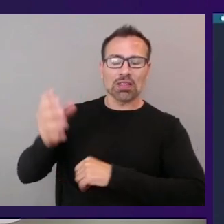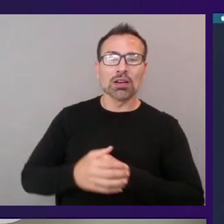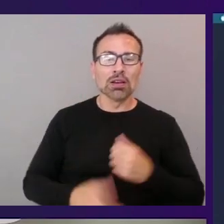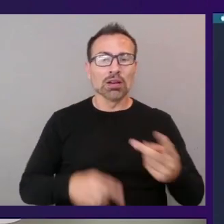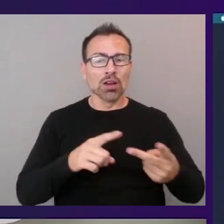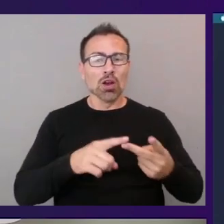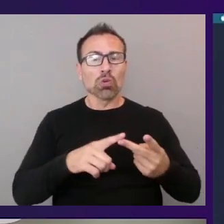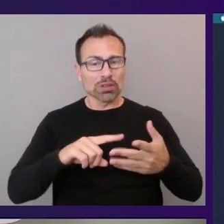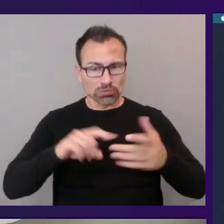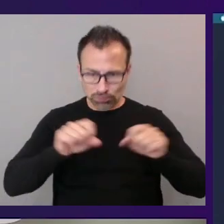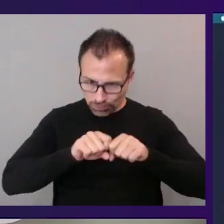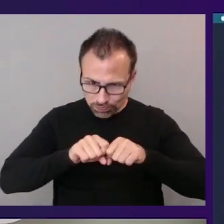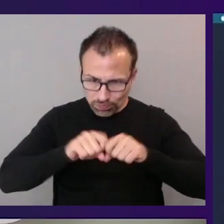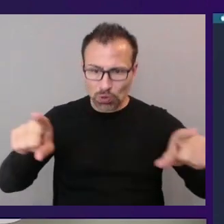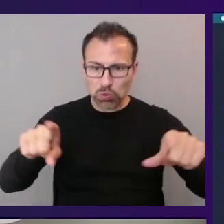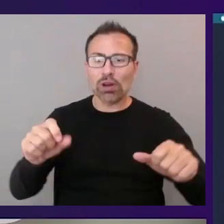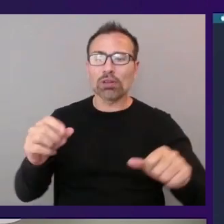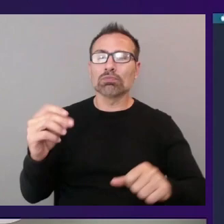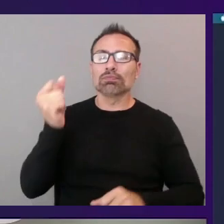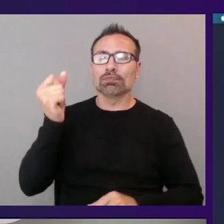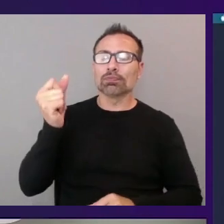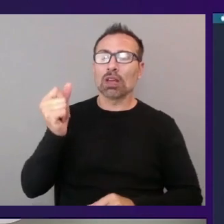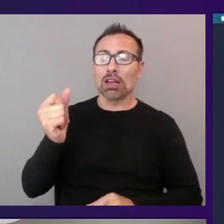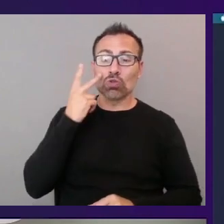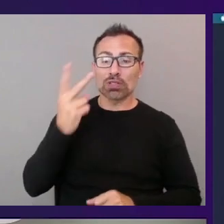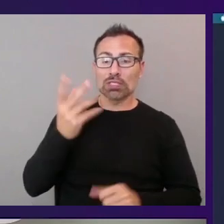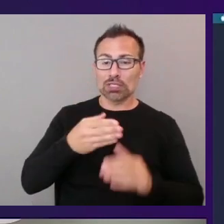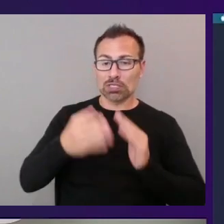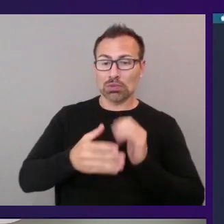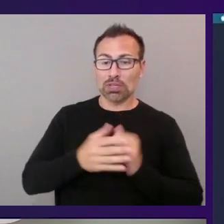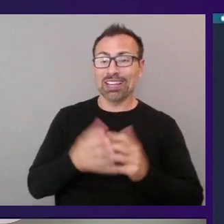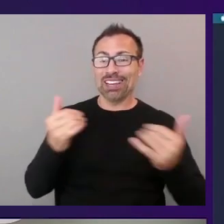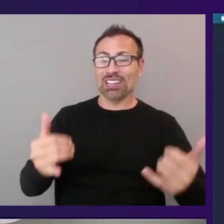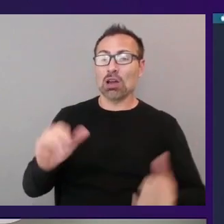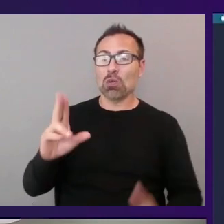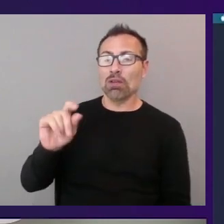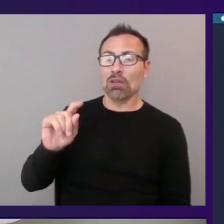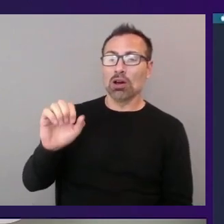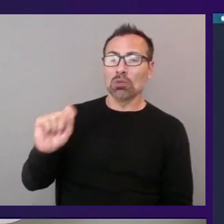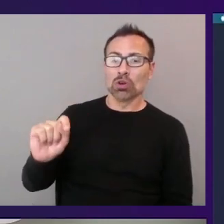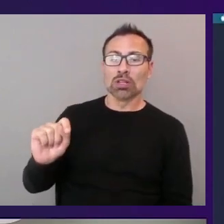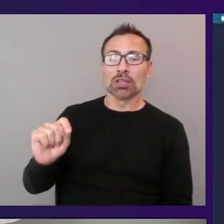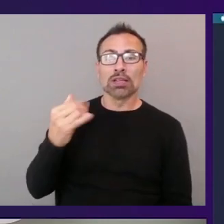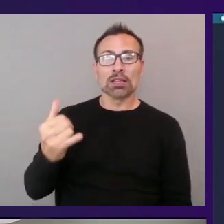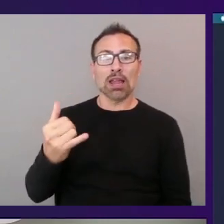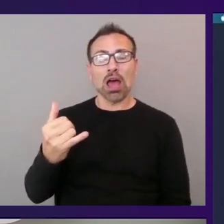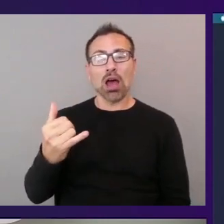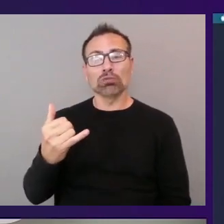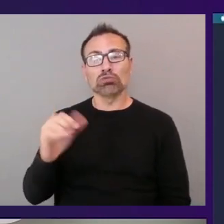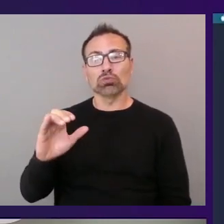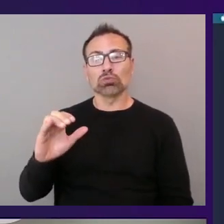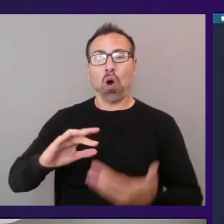deployment, which is completed. And we have an app that's now online on the web. You can click this link here.